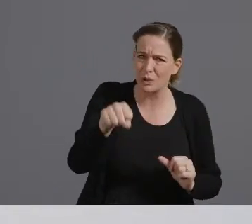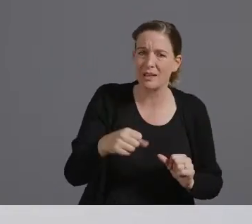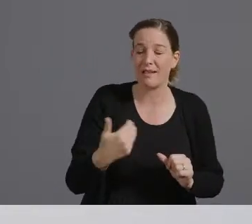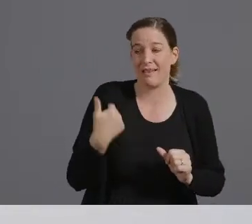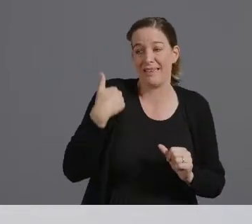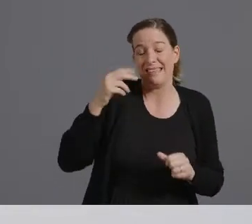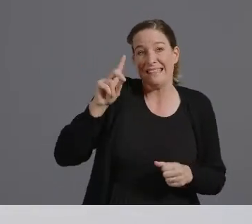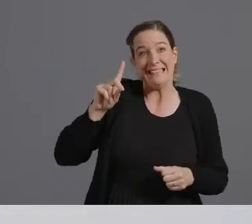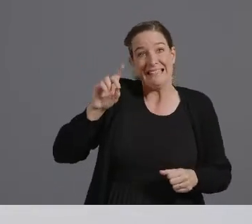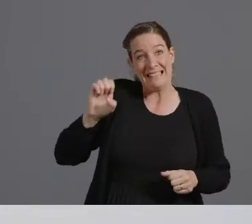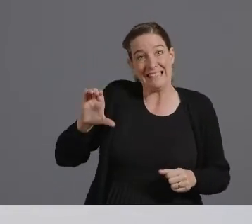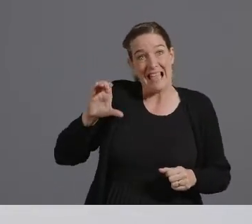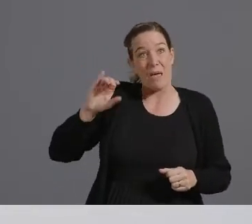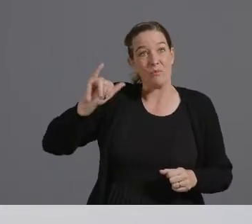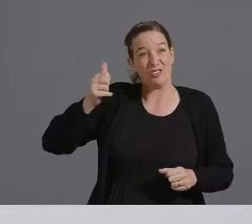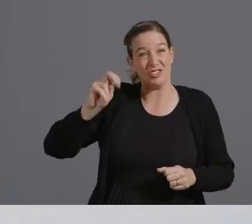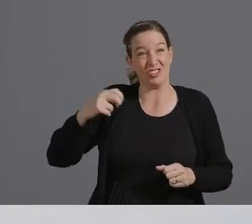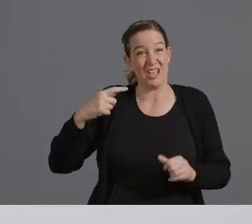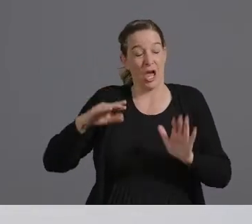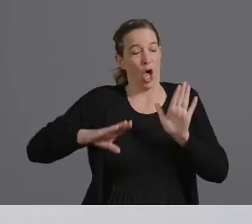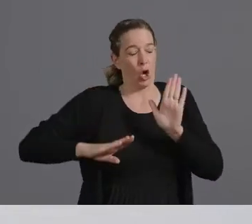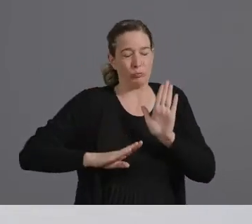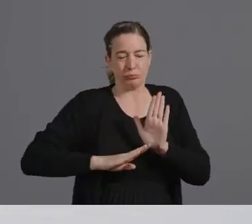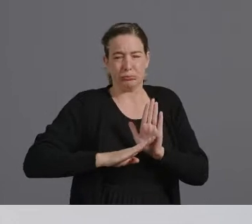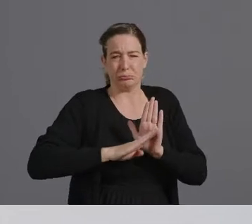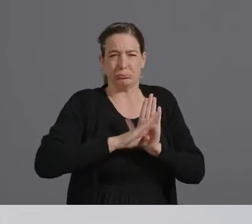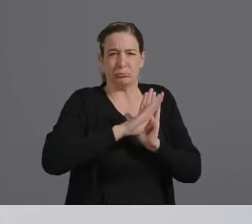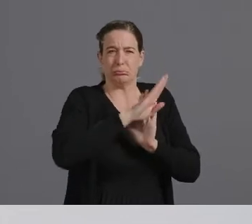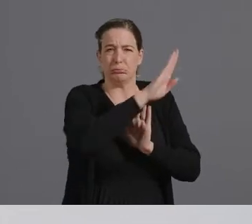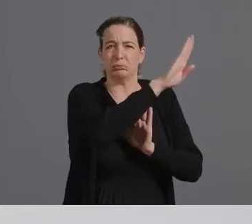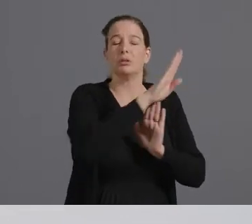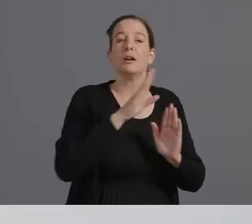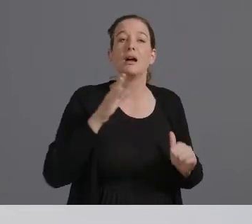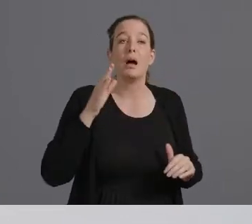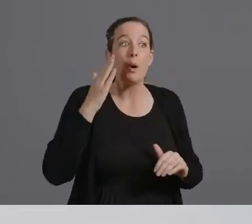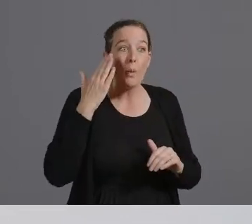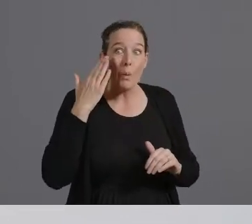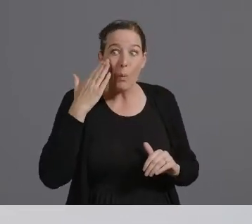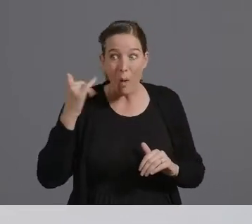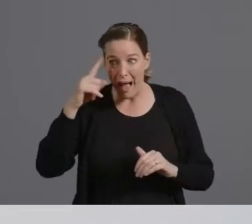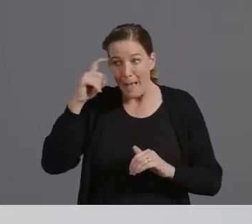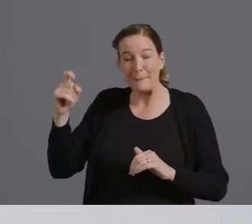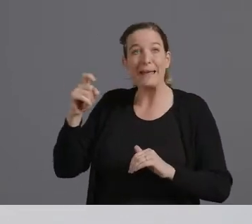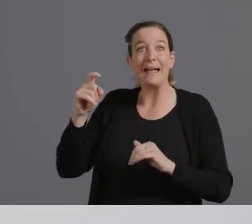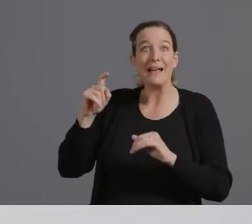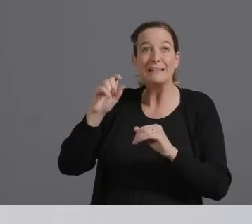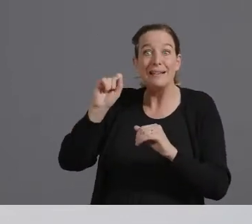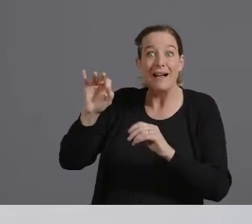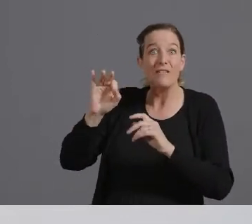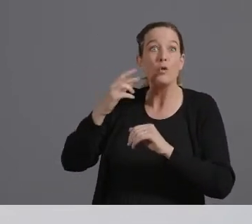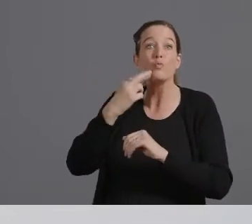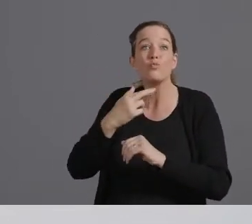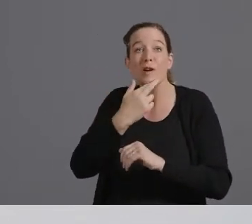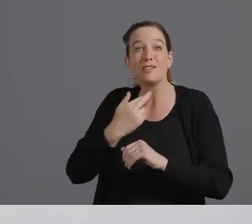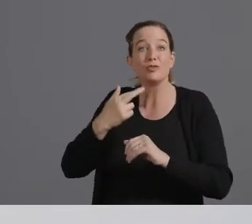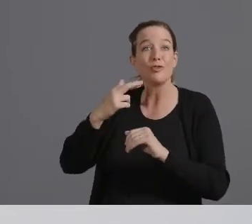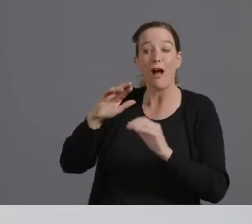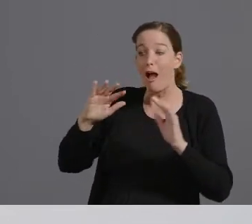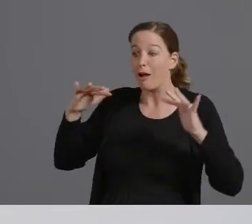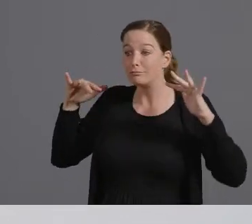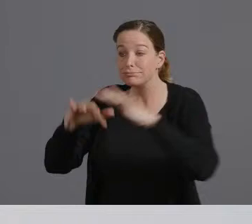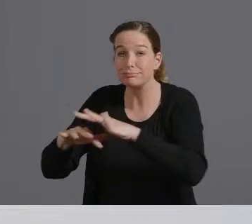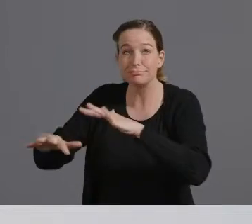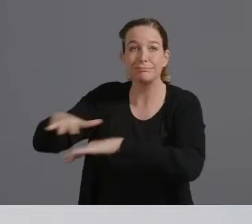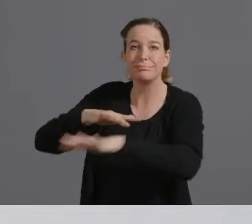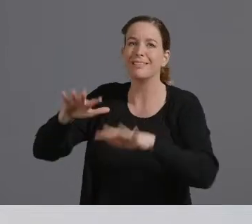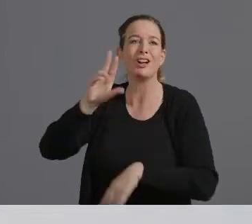it wasn't necessarily the establishments or the occupancy limits that had an impact. It was those people gathering in those small